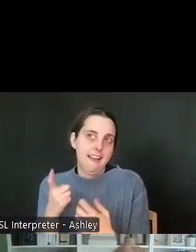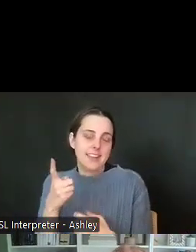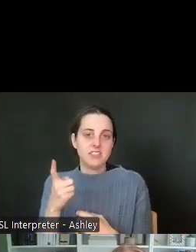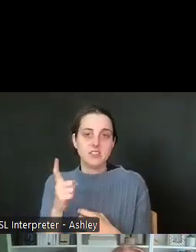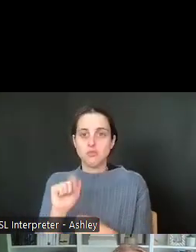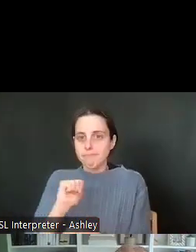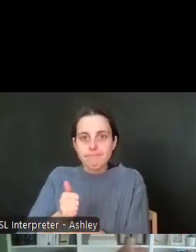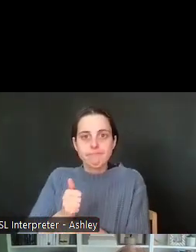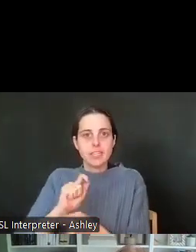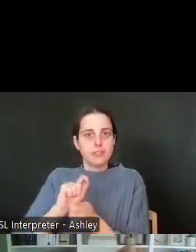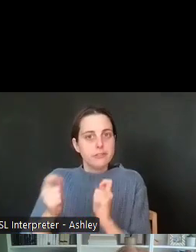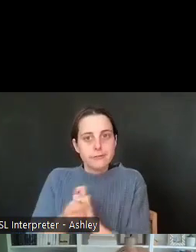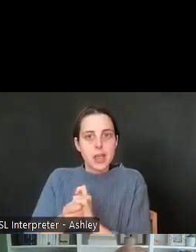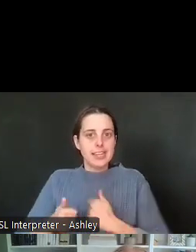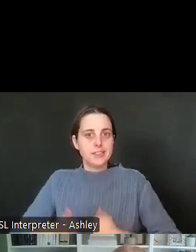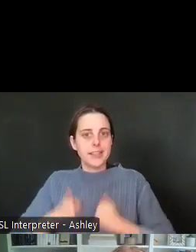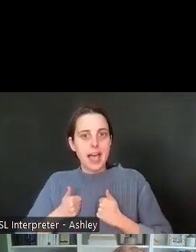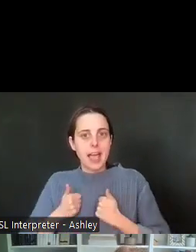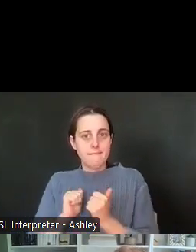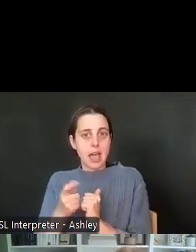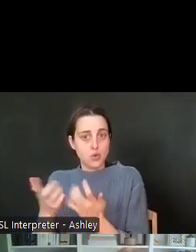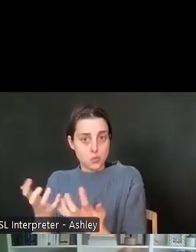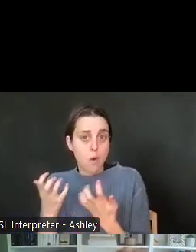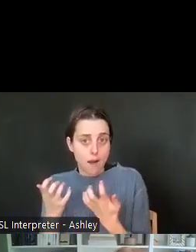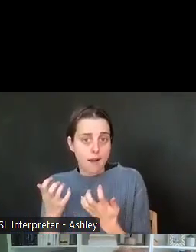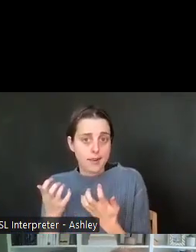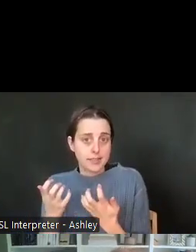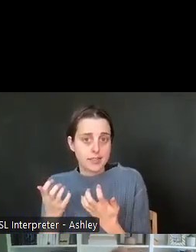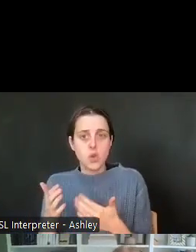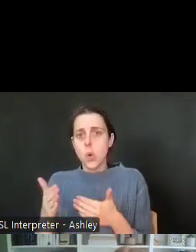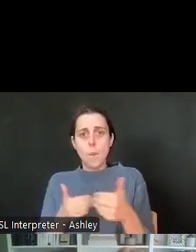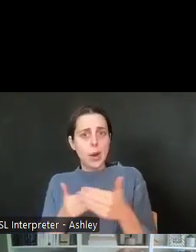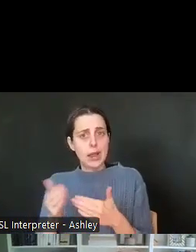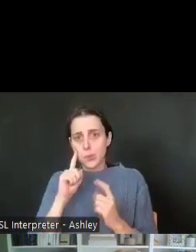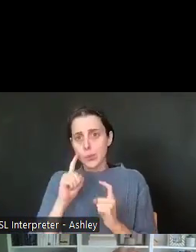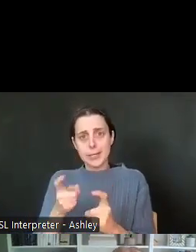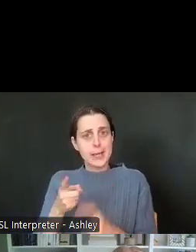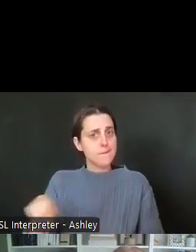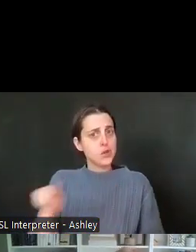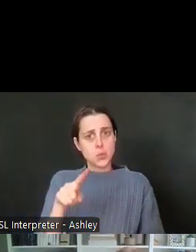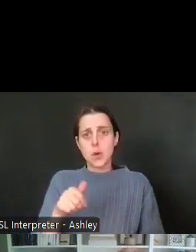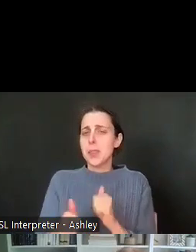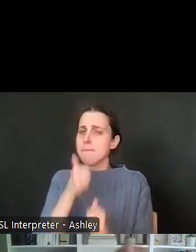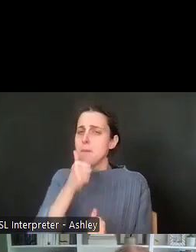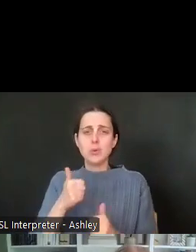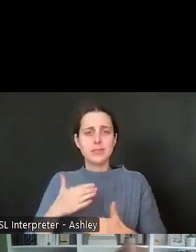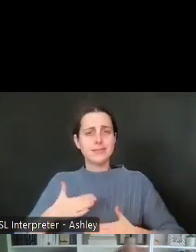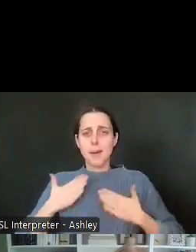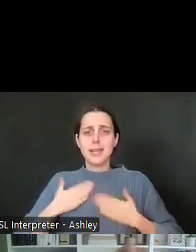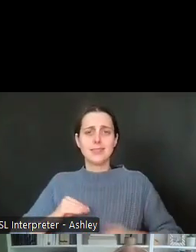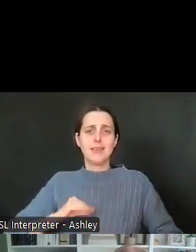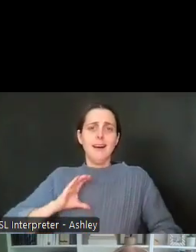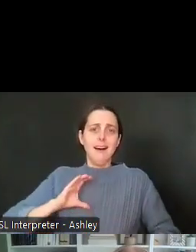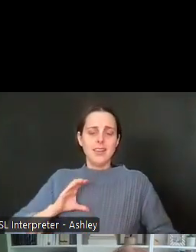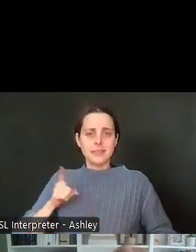it, if you could design it in a way that would bring you the most fulfillment, the most joy, what portion of